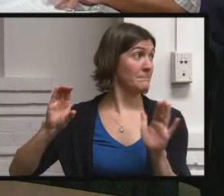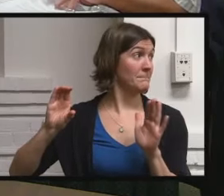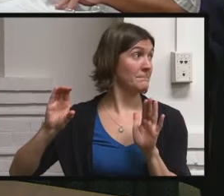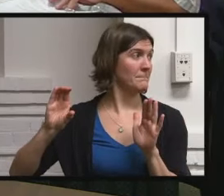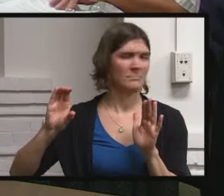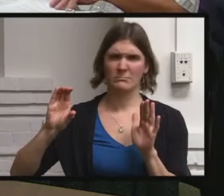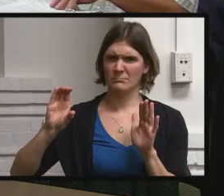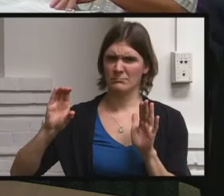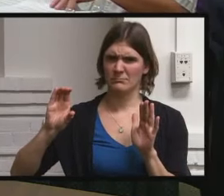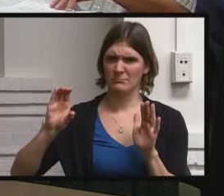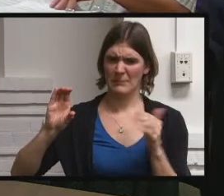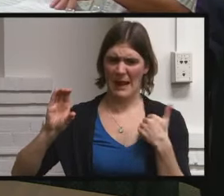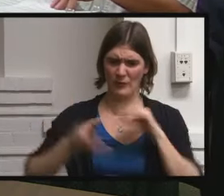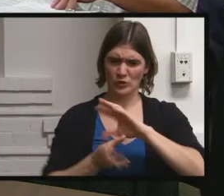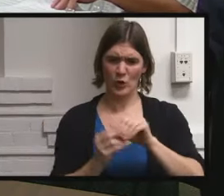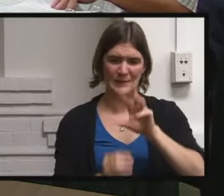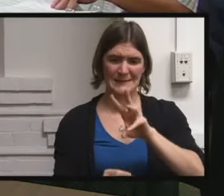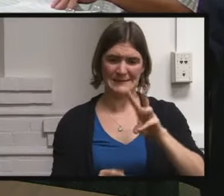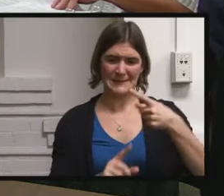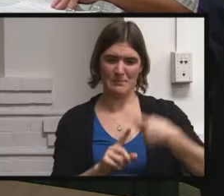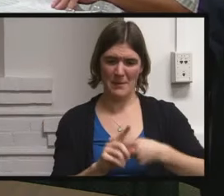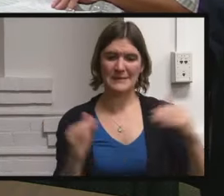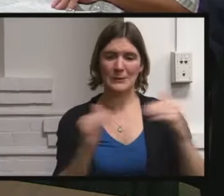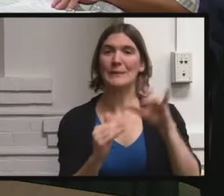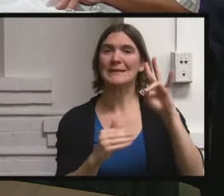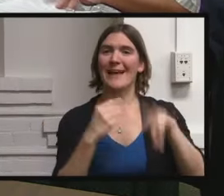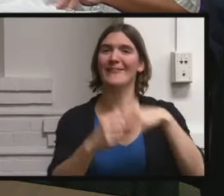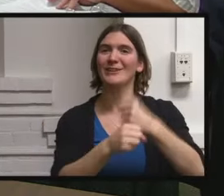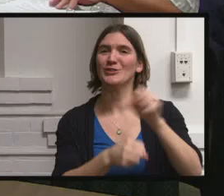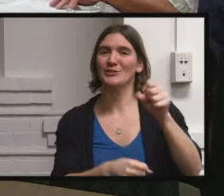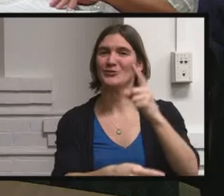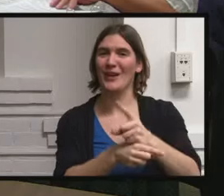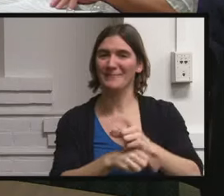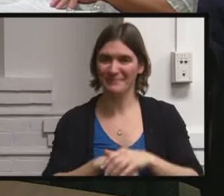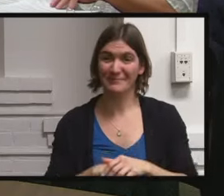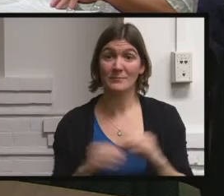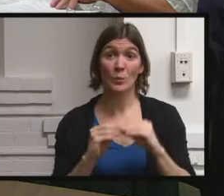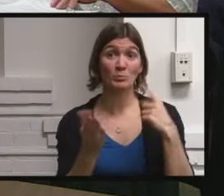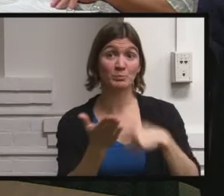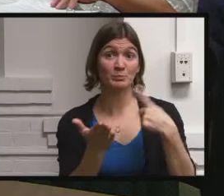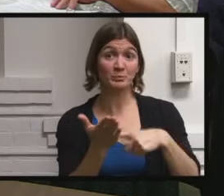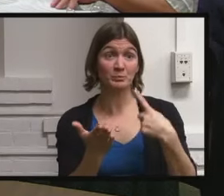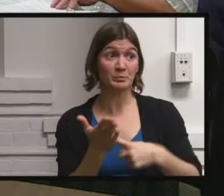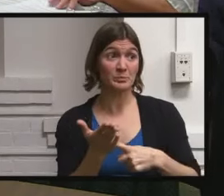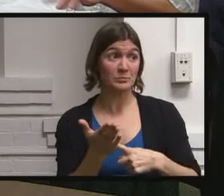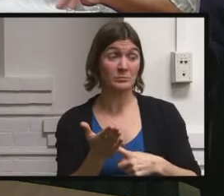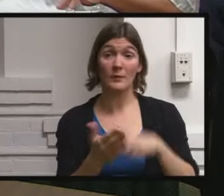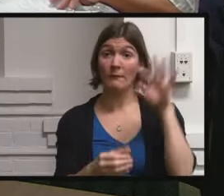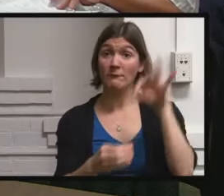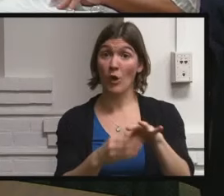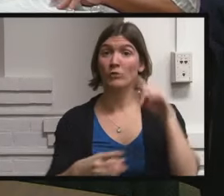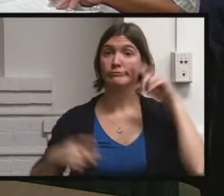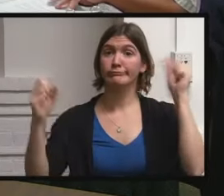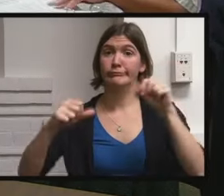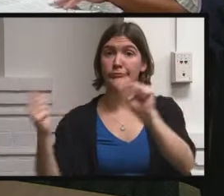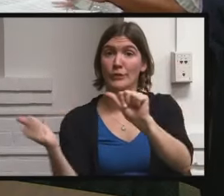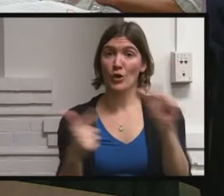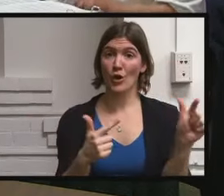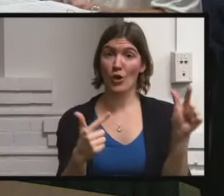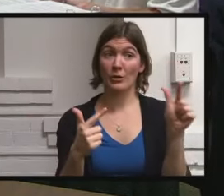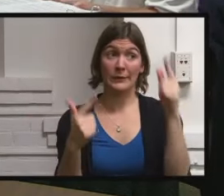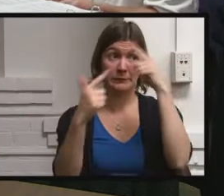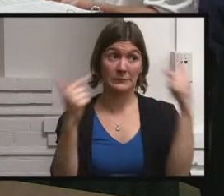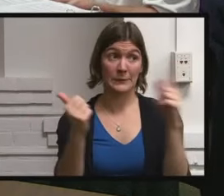Yeah, 66 months. Great. Any further discussion? Hearing none, all those in favor, please say aye. Aye. Aye. Aye. Anybody